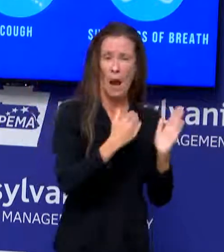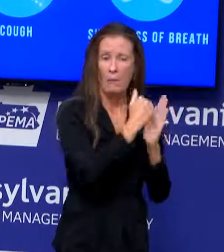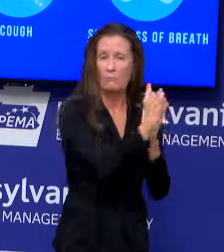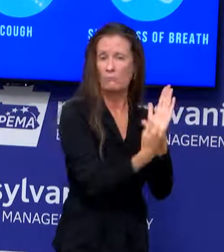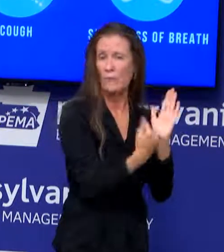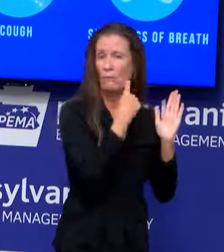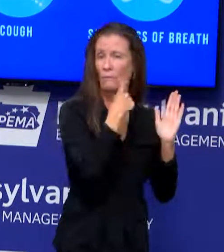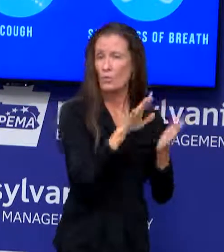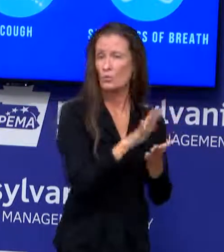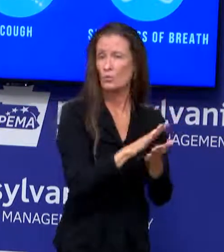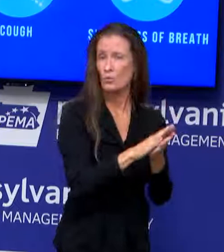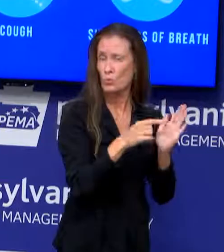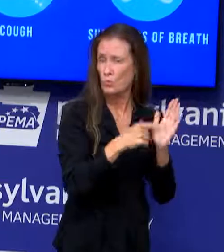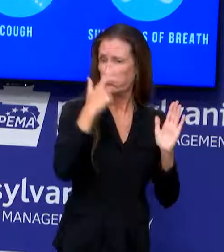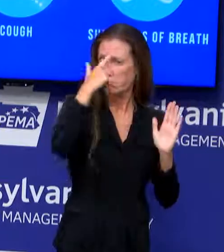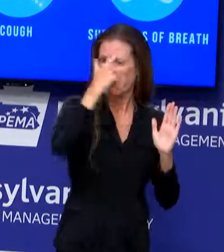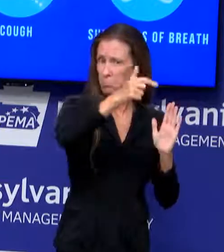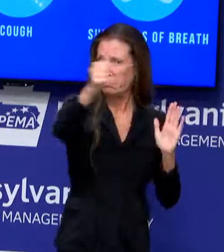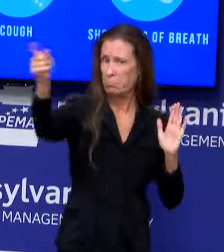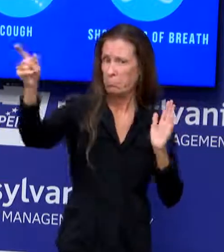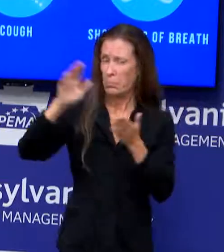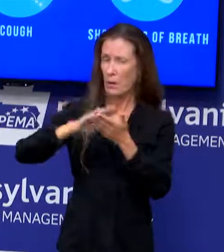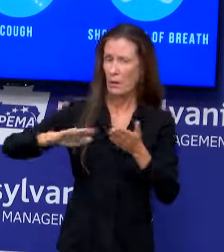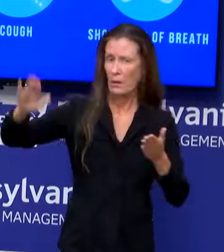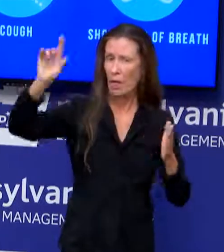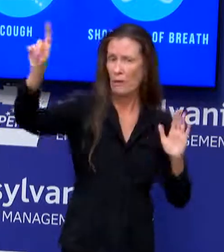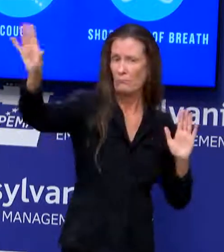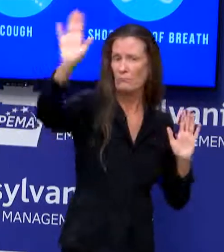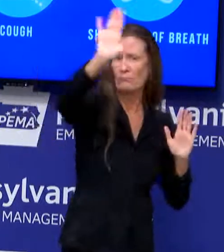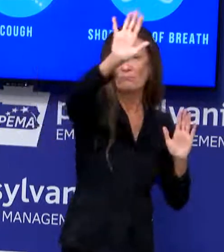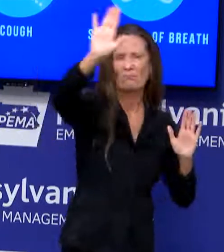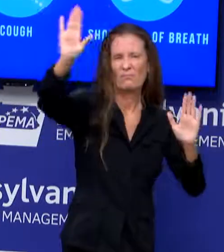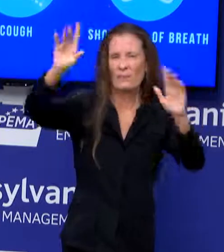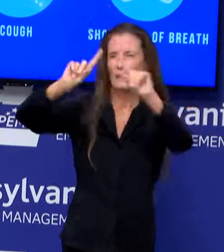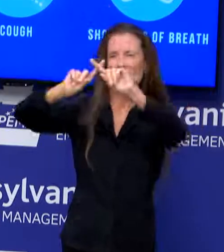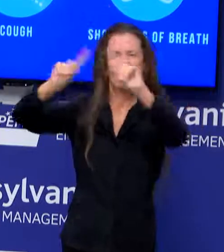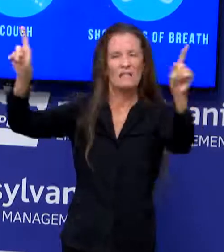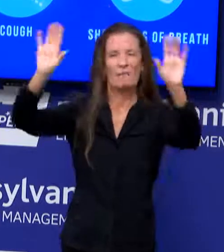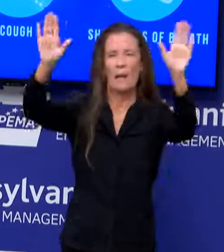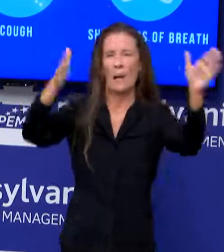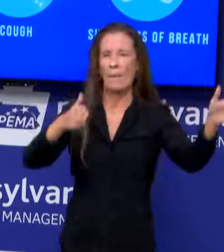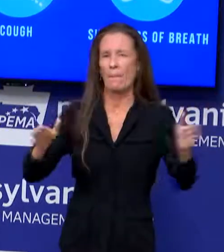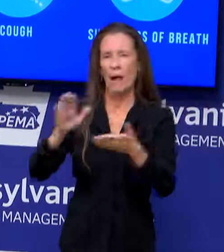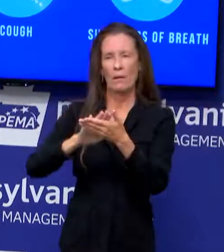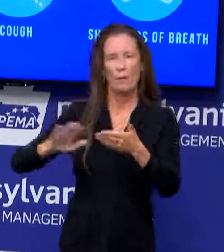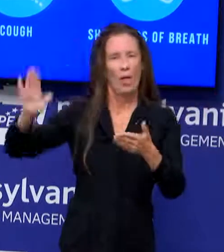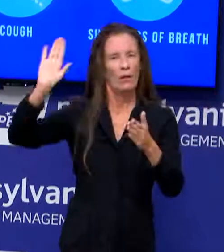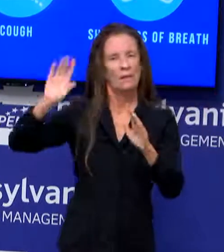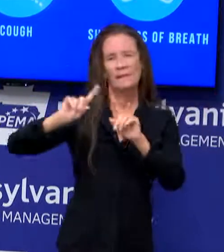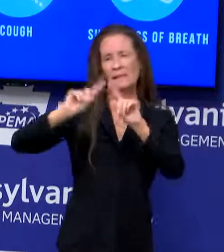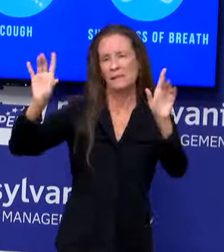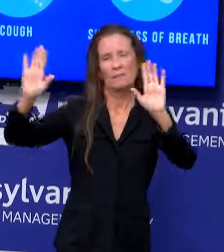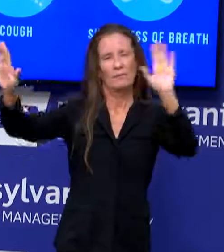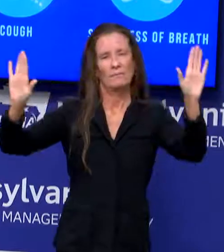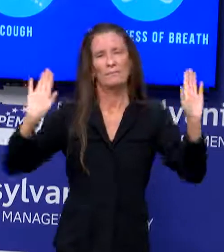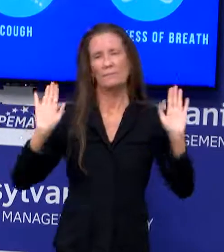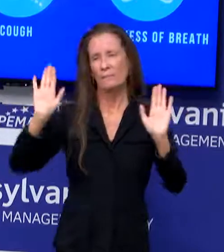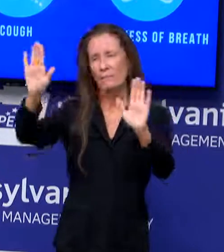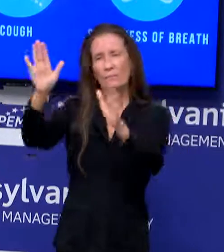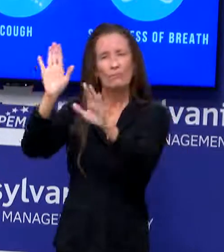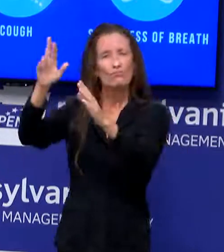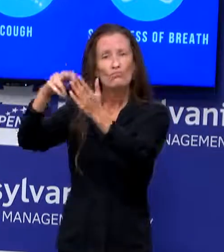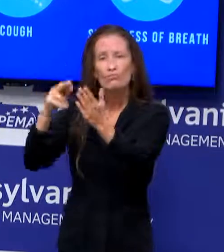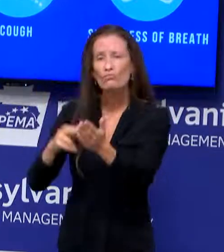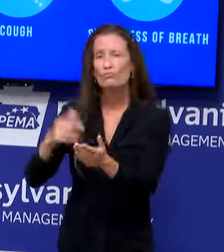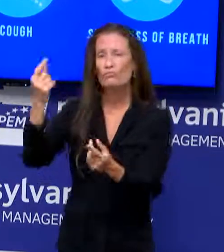but they've been really required to and have developed all of their own plans for return to school. I think the key is going to be, I